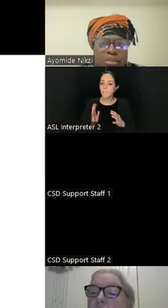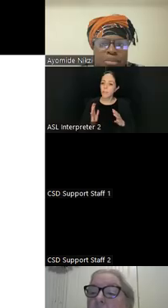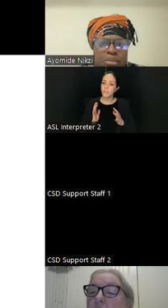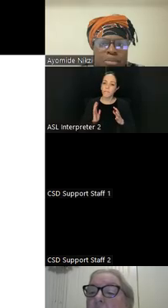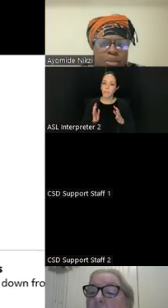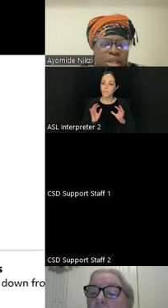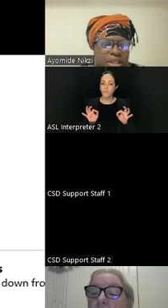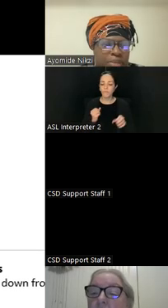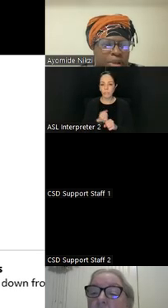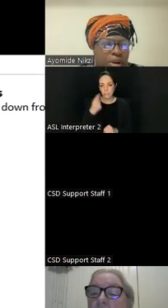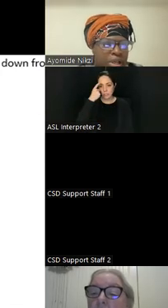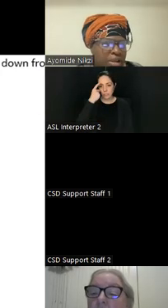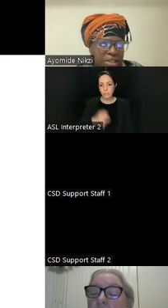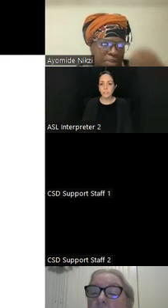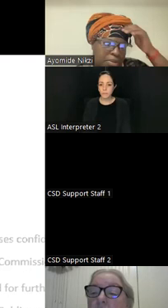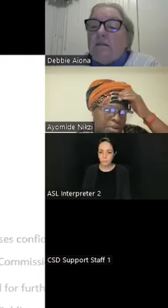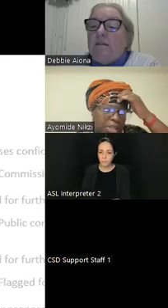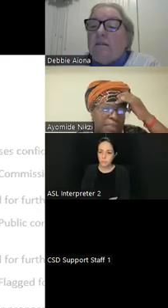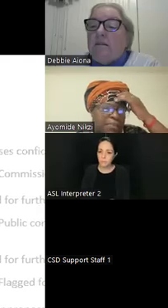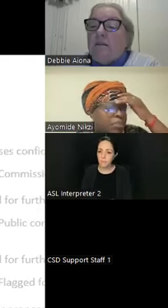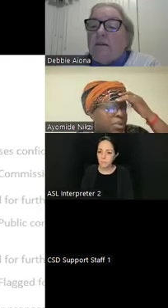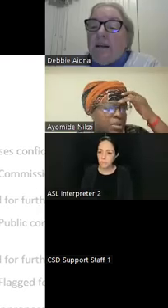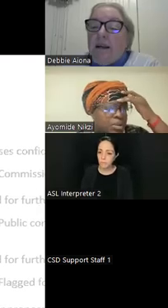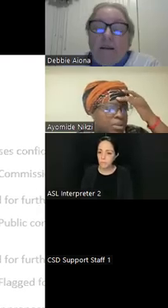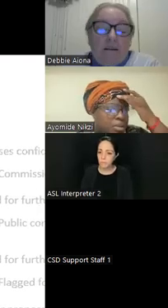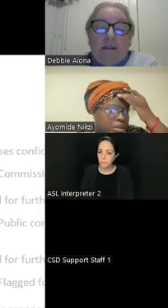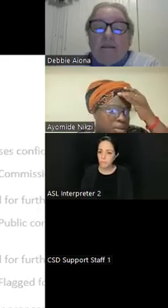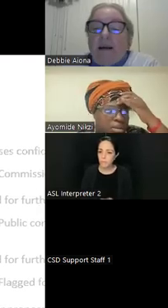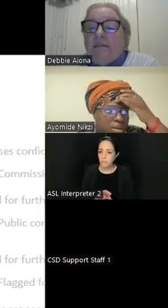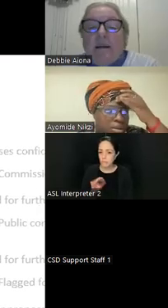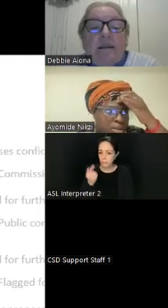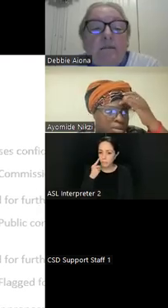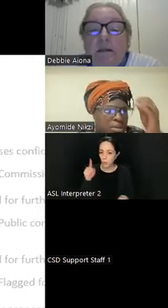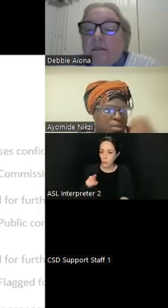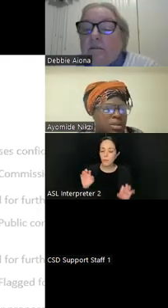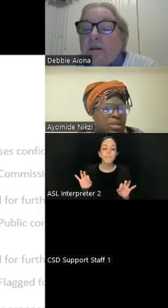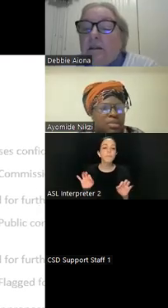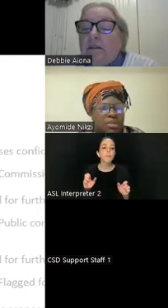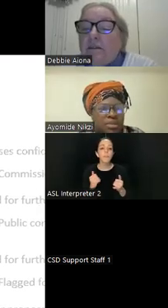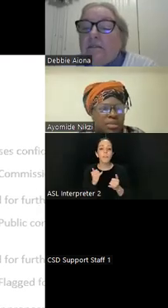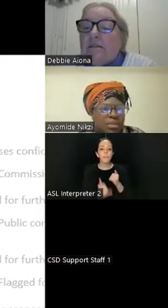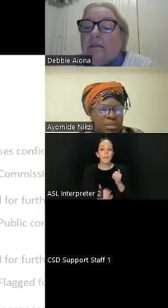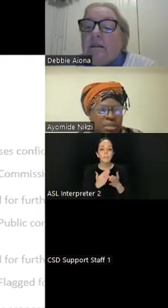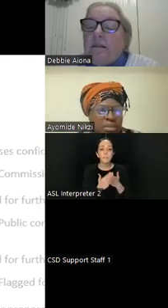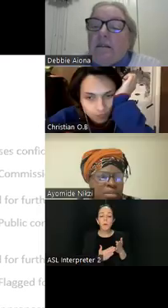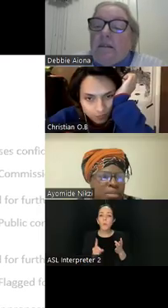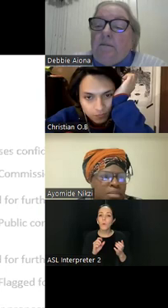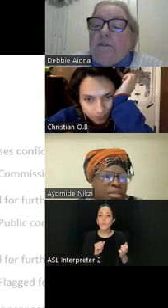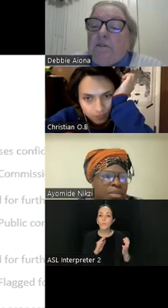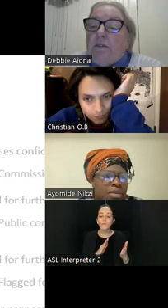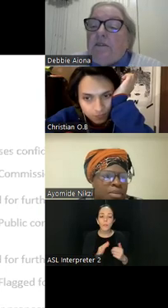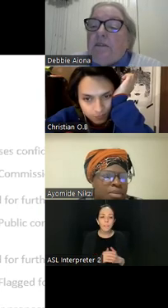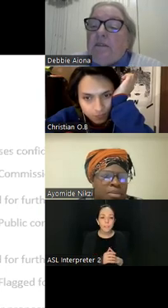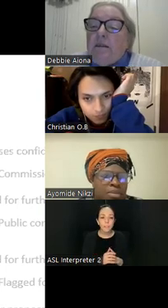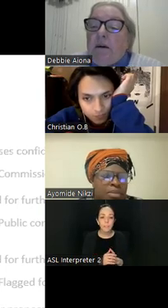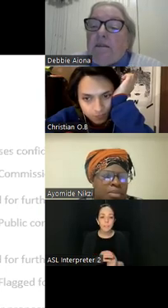made sense. Okay. And Connie seems to agree. Okay. Then the last item is the one that addresses